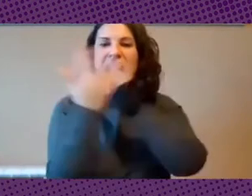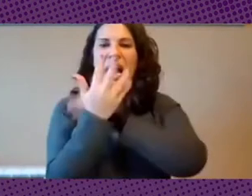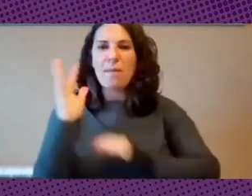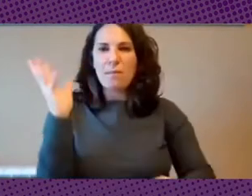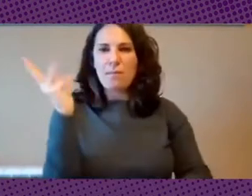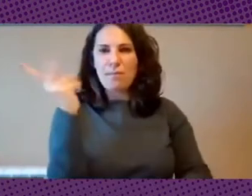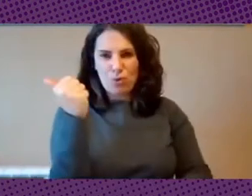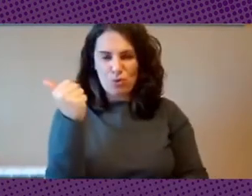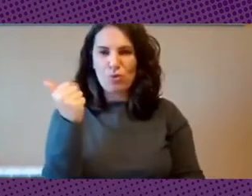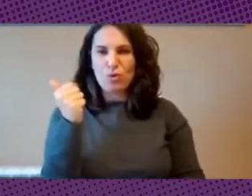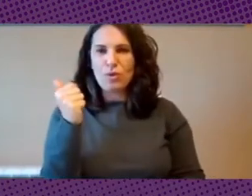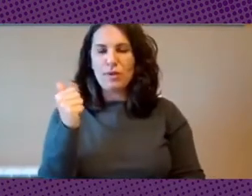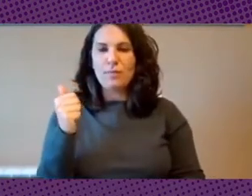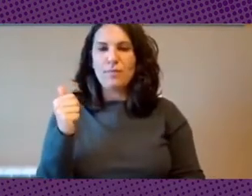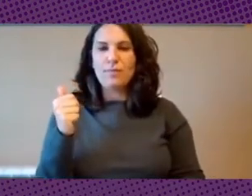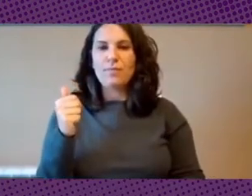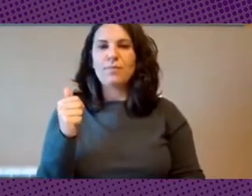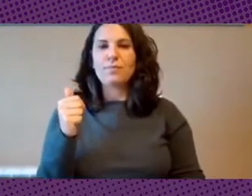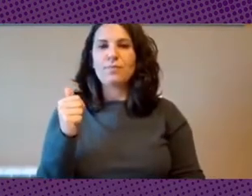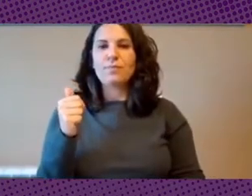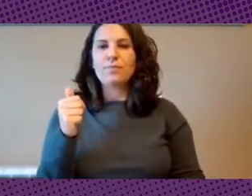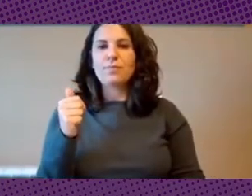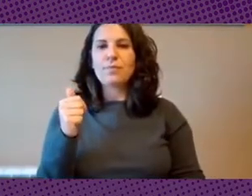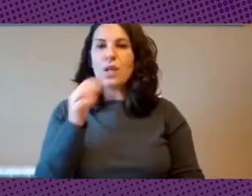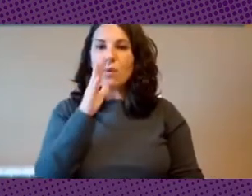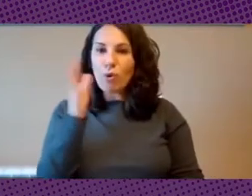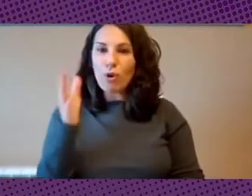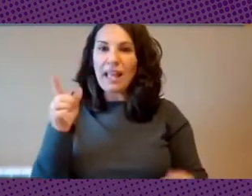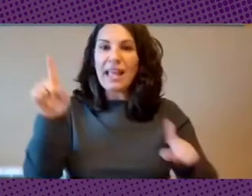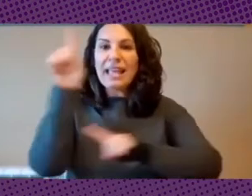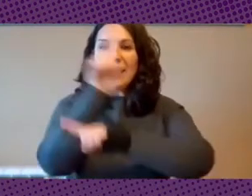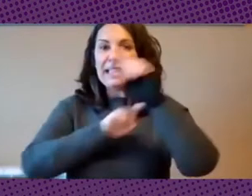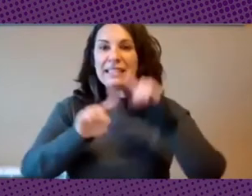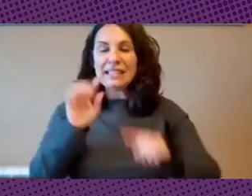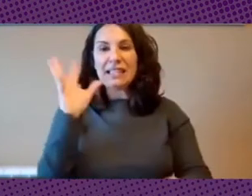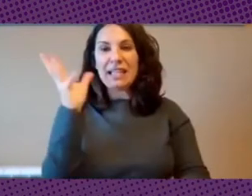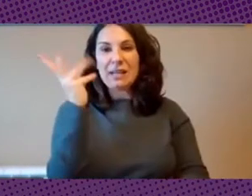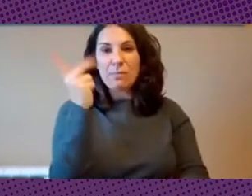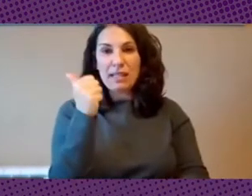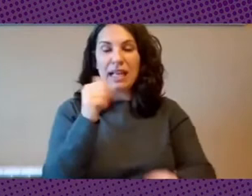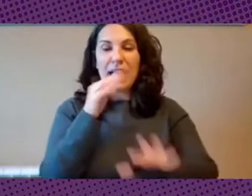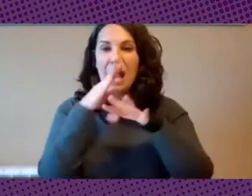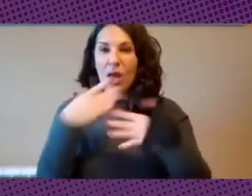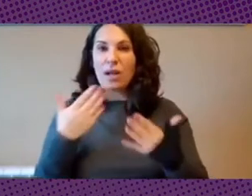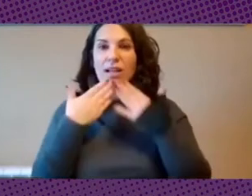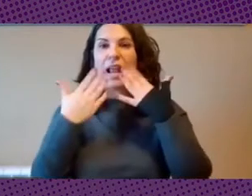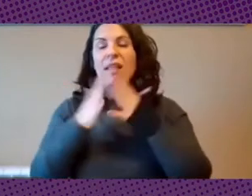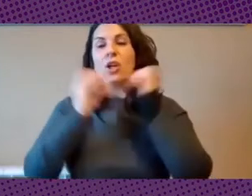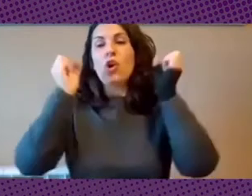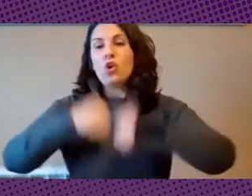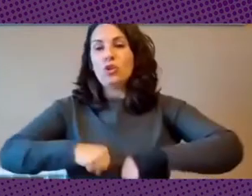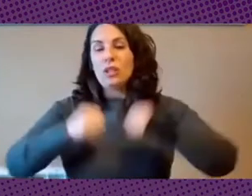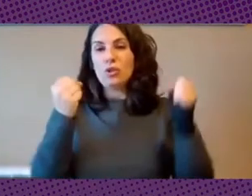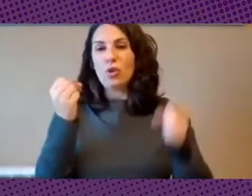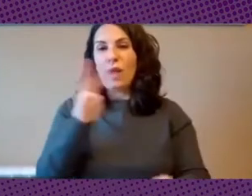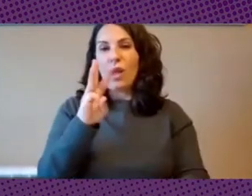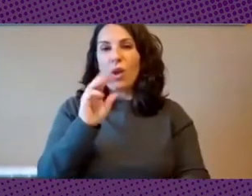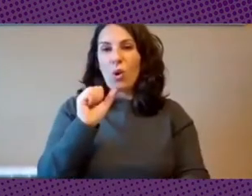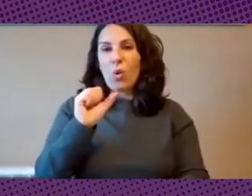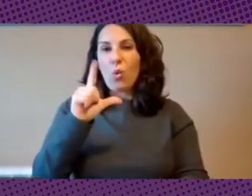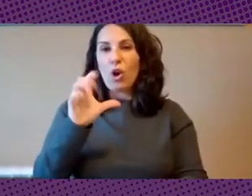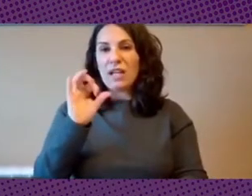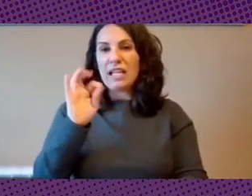going to sort of articulate with this Wall Street consensus in the future, because the climate crisis will